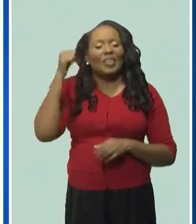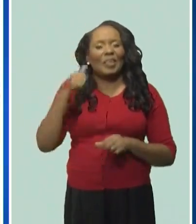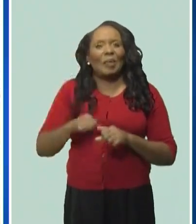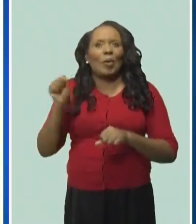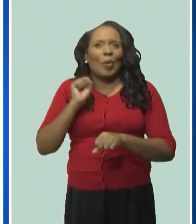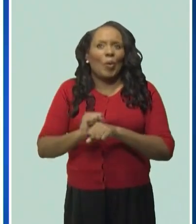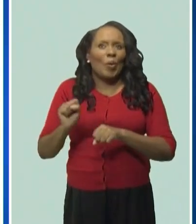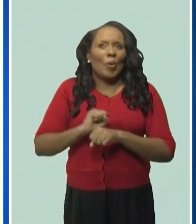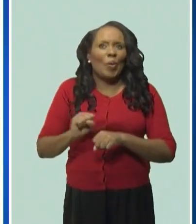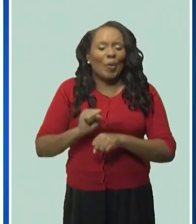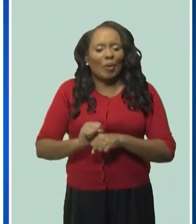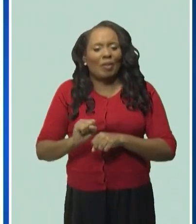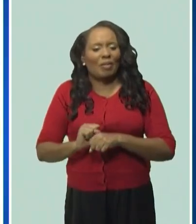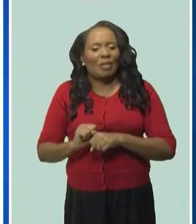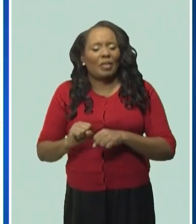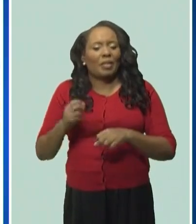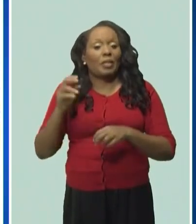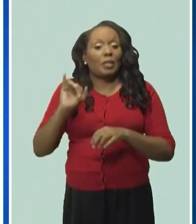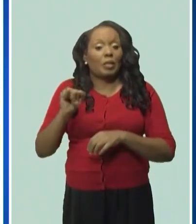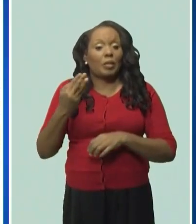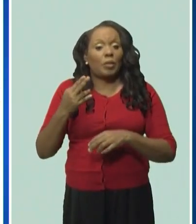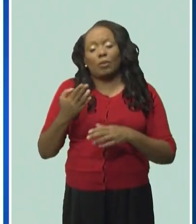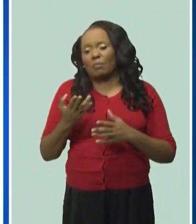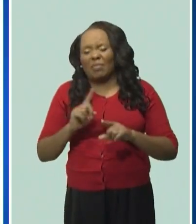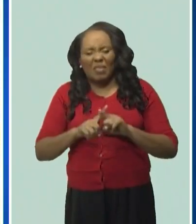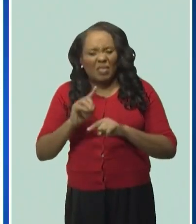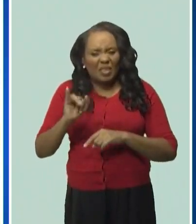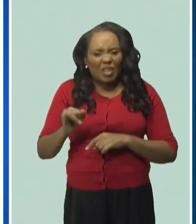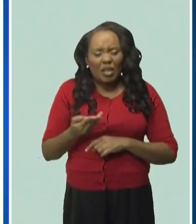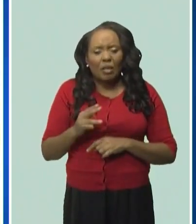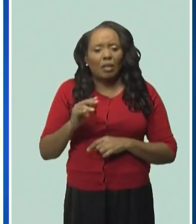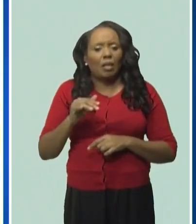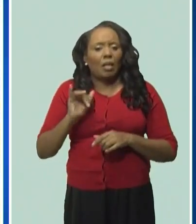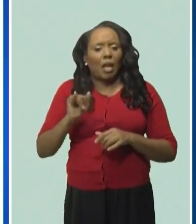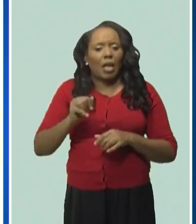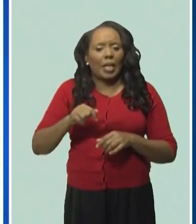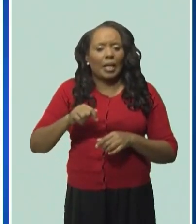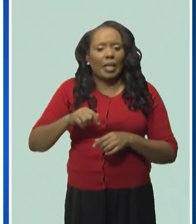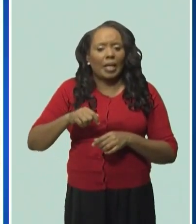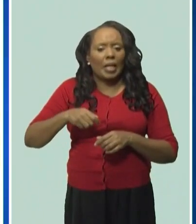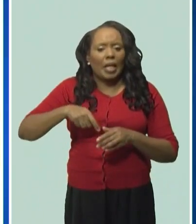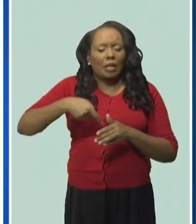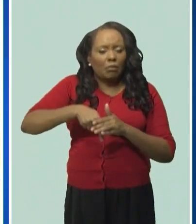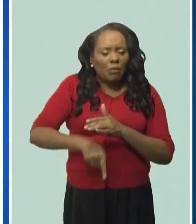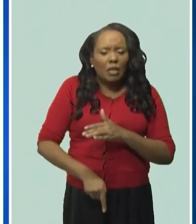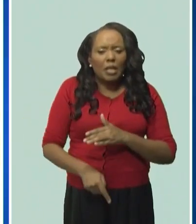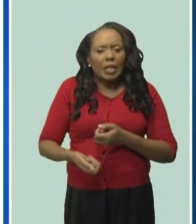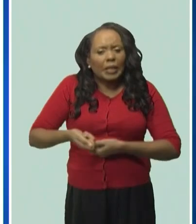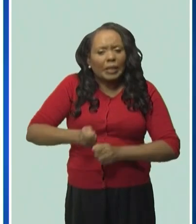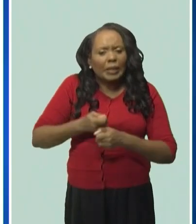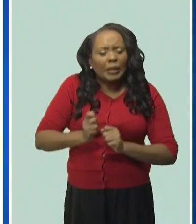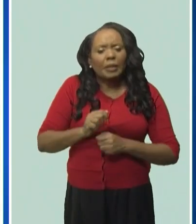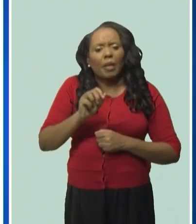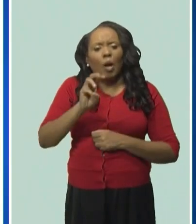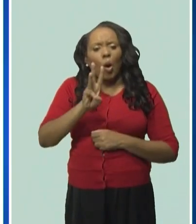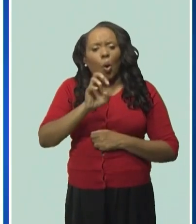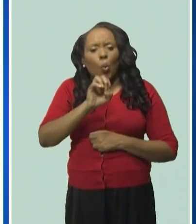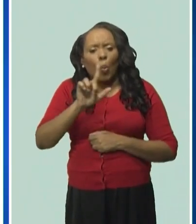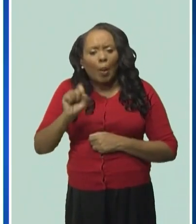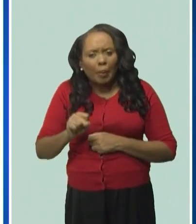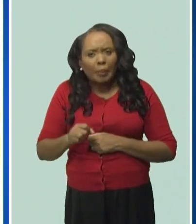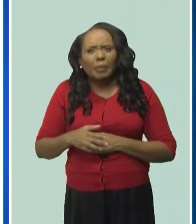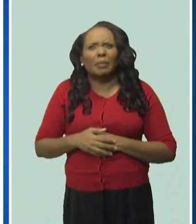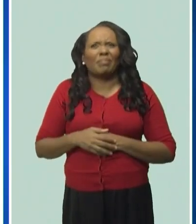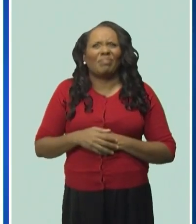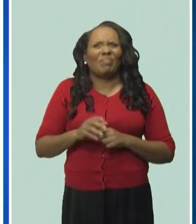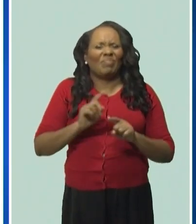working as a rock blaster, well digger, agricultural worker, and even a freighter in his younger days. In his younger